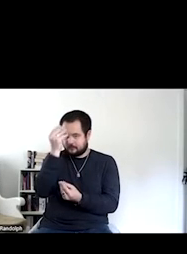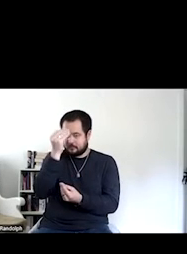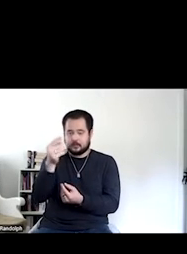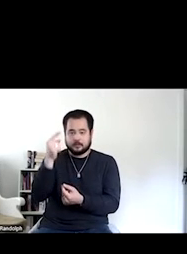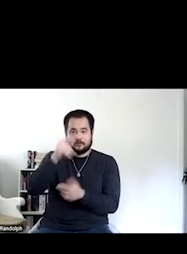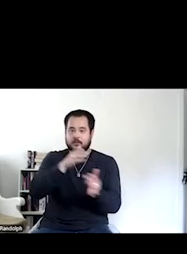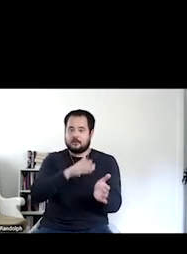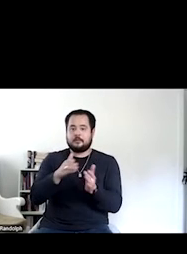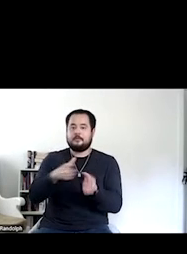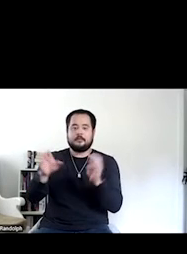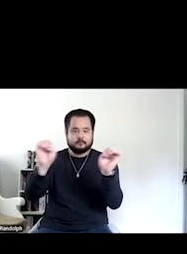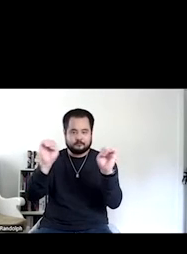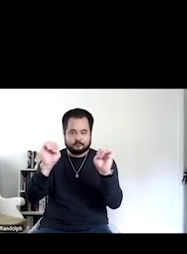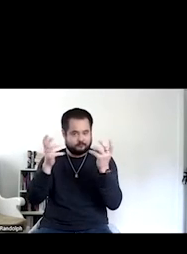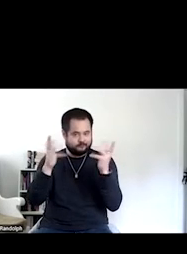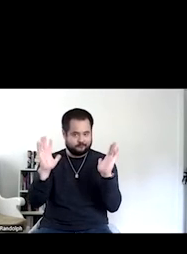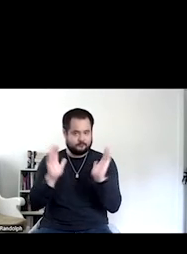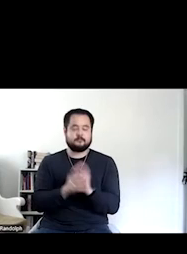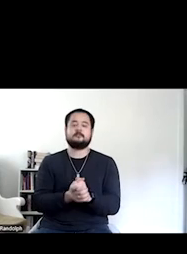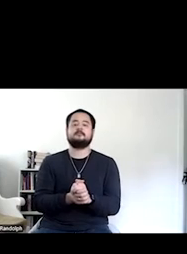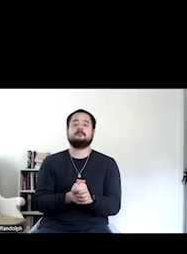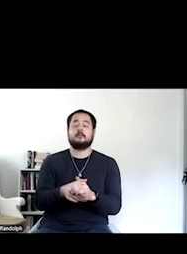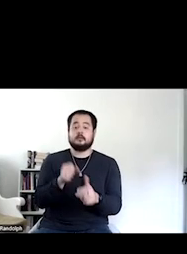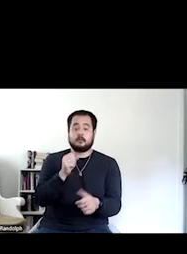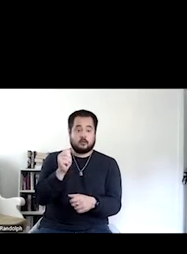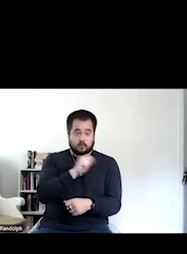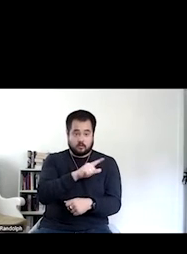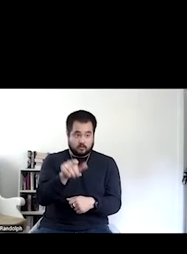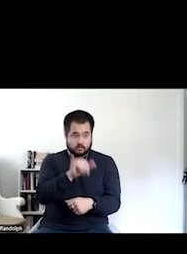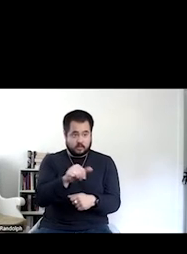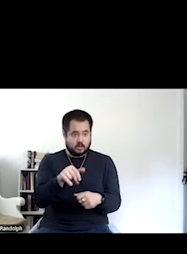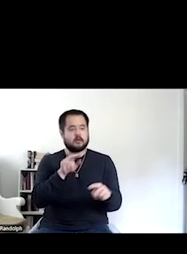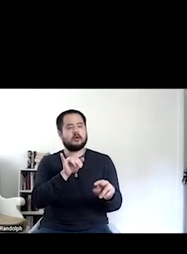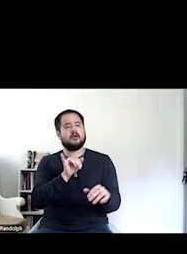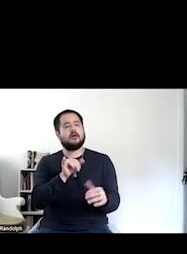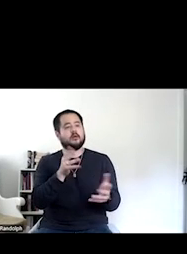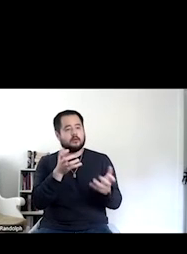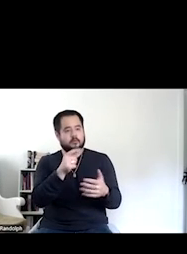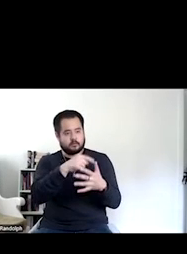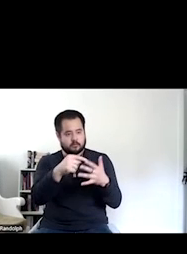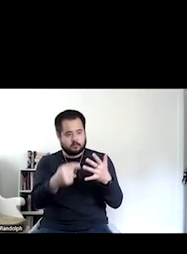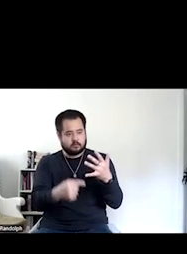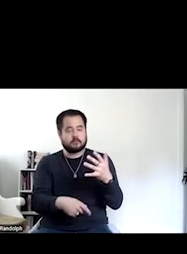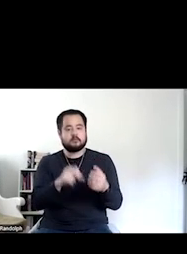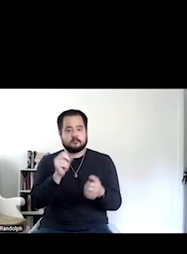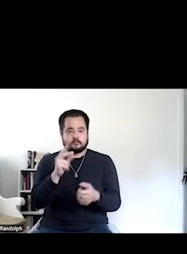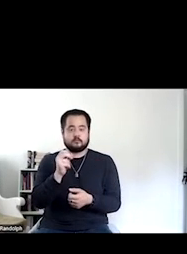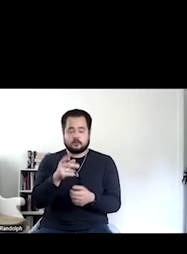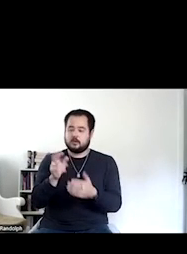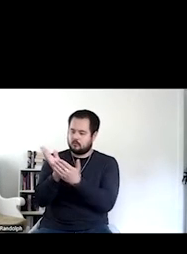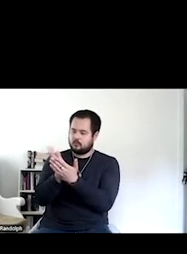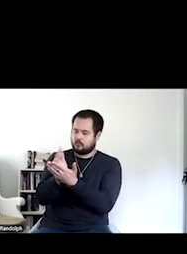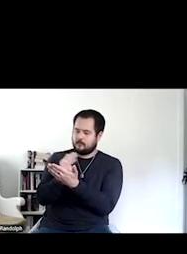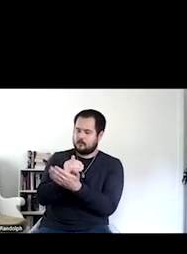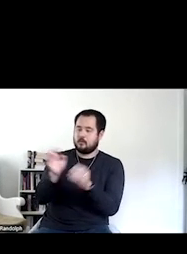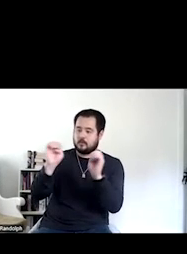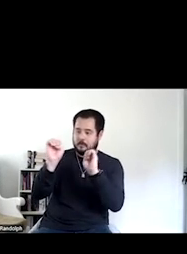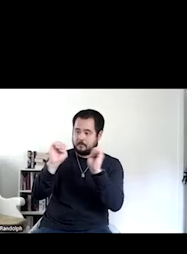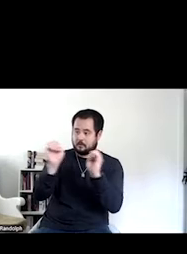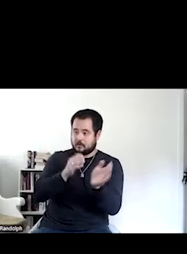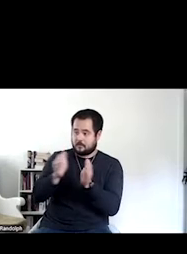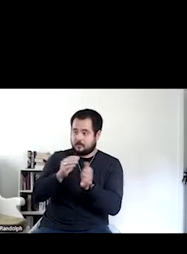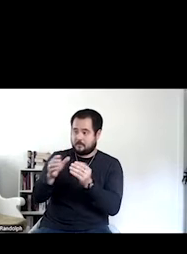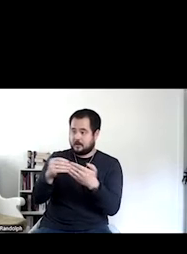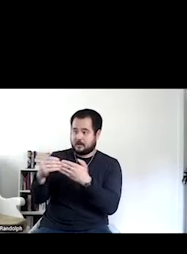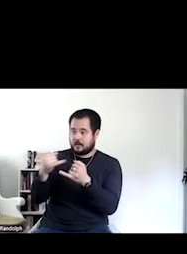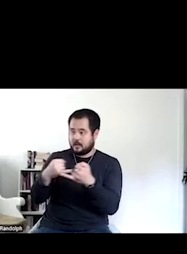emergencies. We took this information and reviewed all the emergency preparedness guidelines that was available, both for the general population and